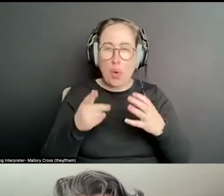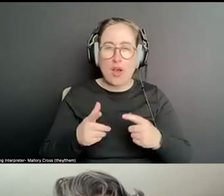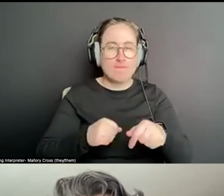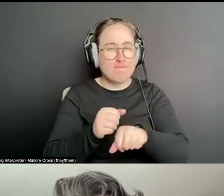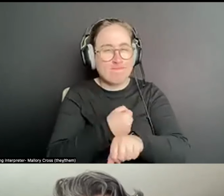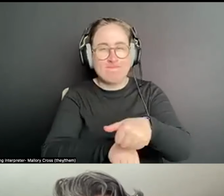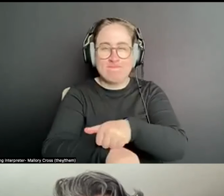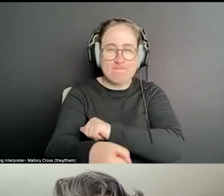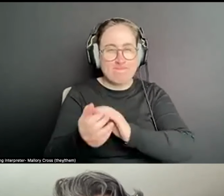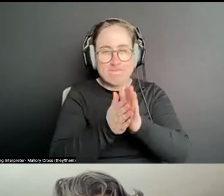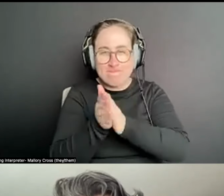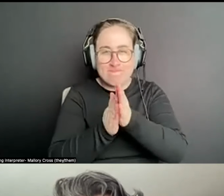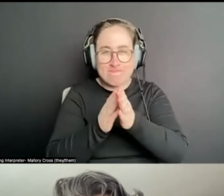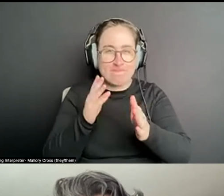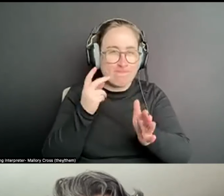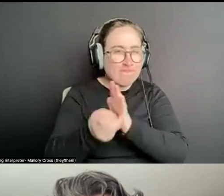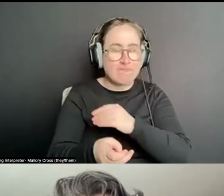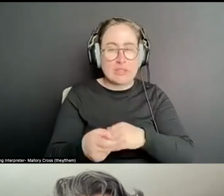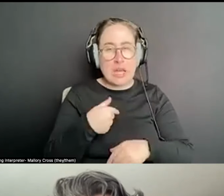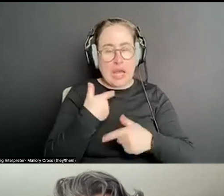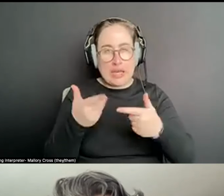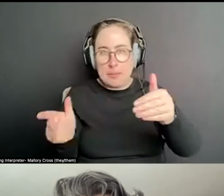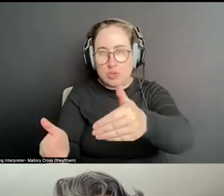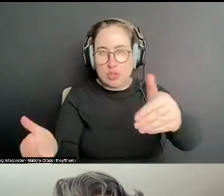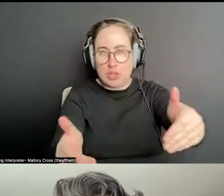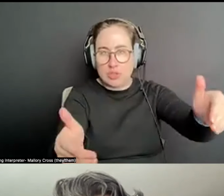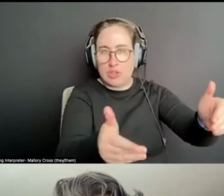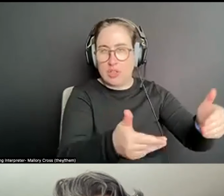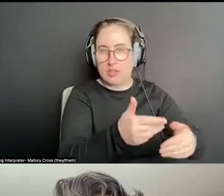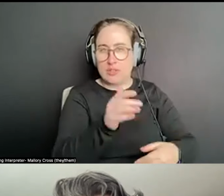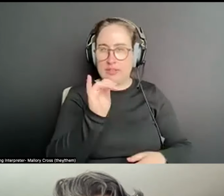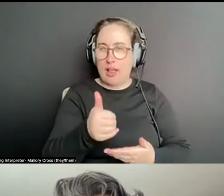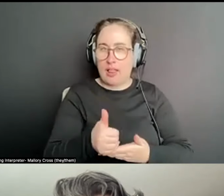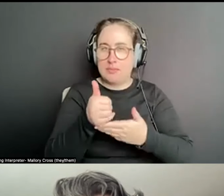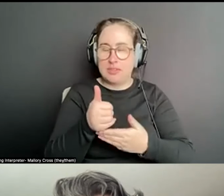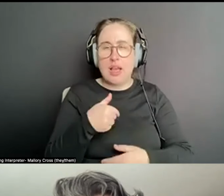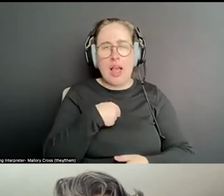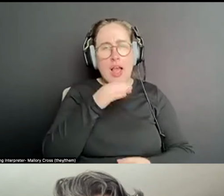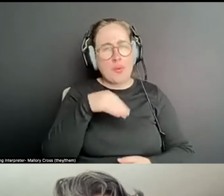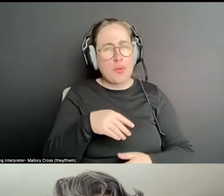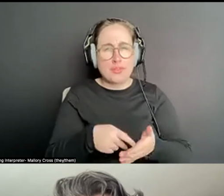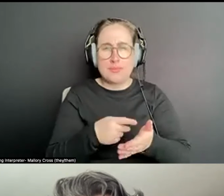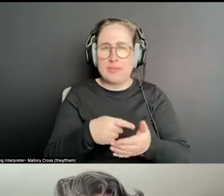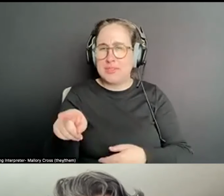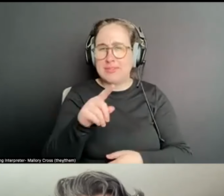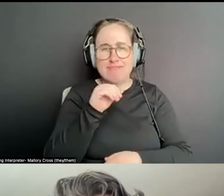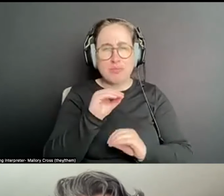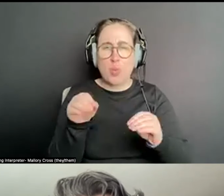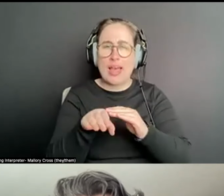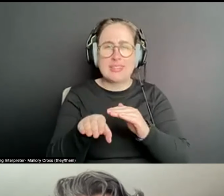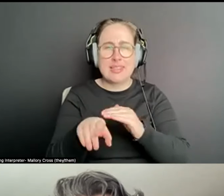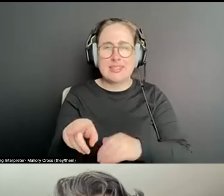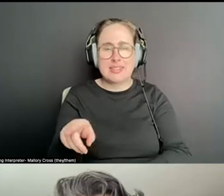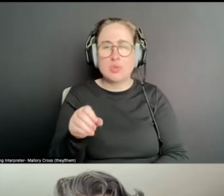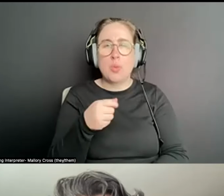need the help, and I'm making those introductions, because I know that they don't have the access. And so I'm using